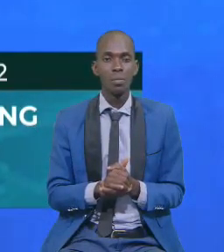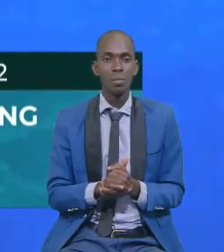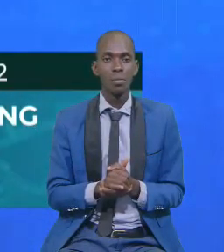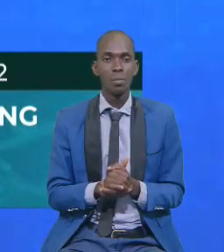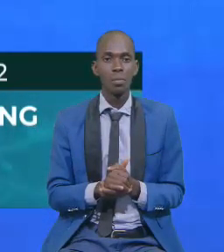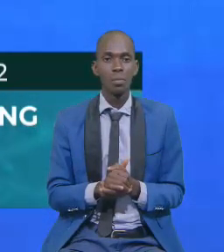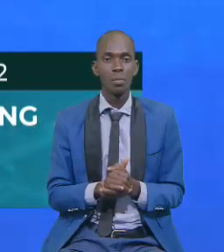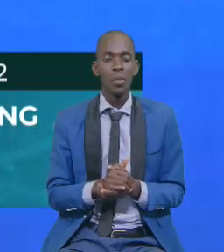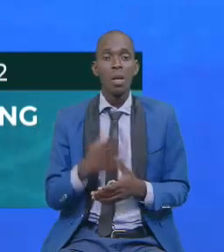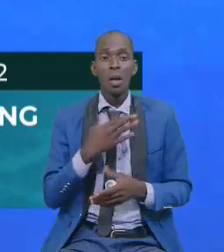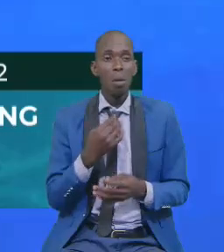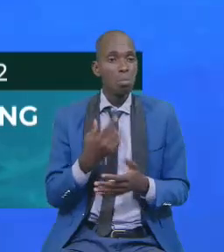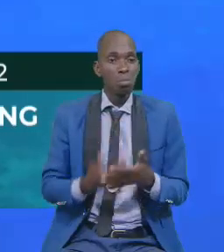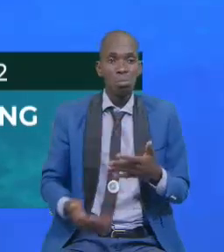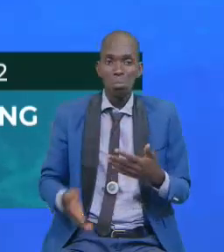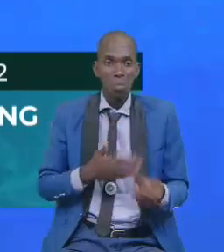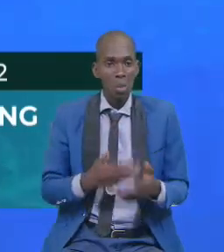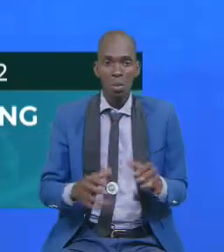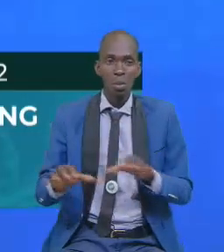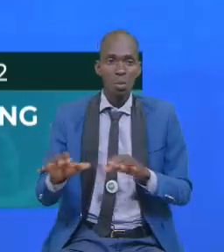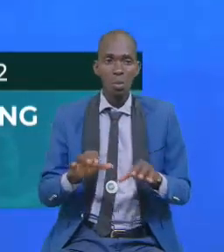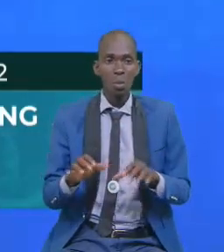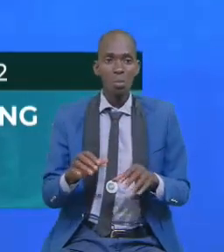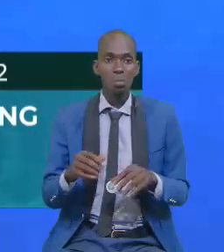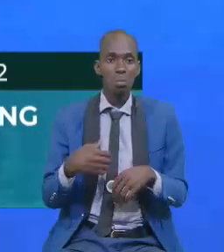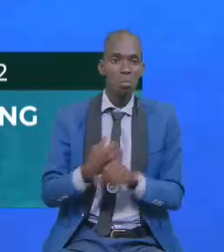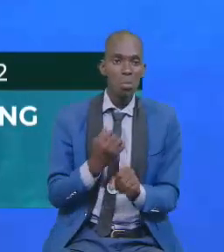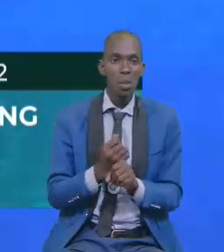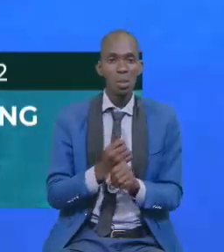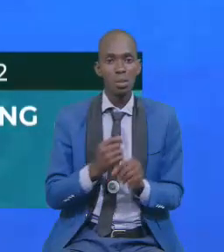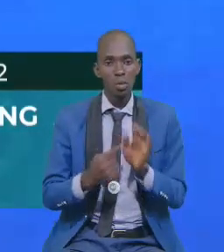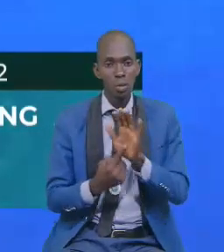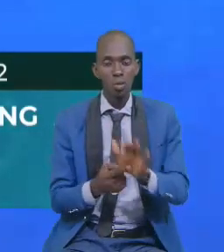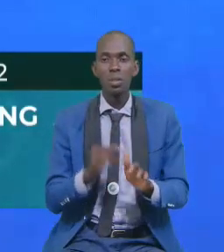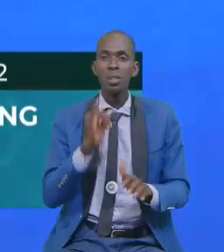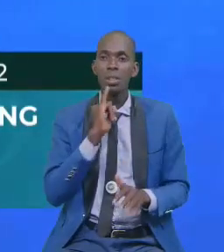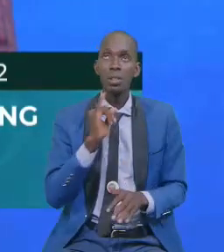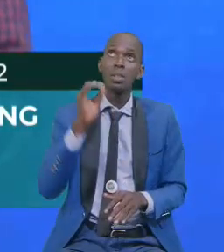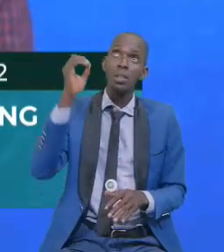And whatsoever doth make manifest is light.